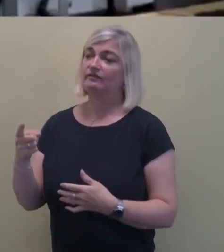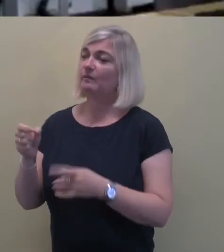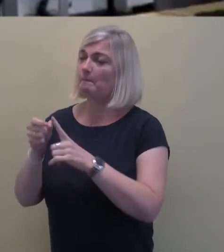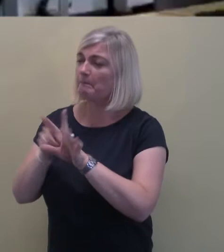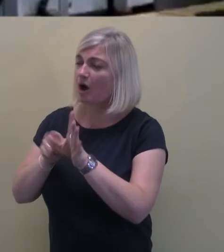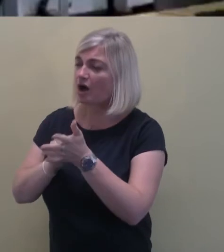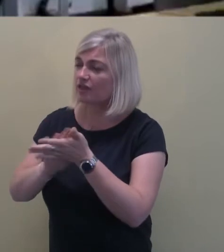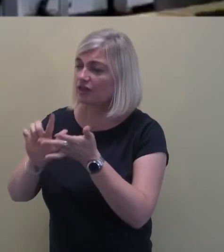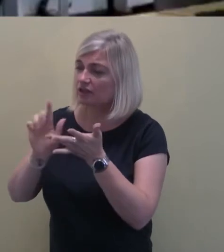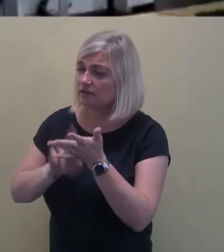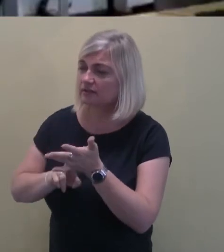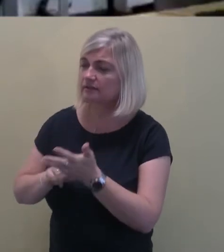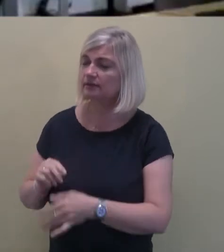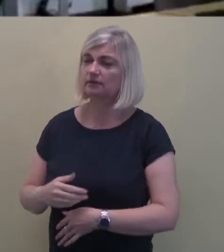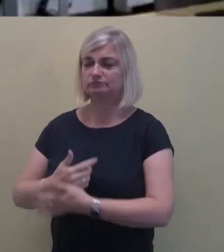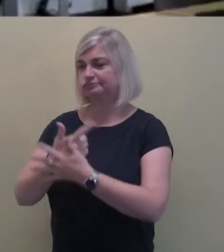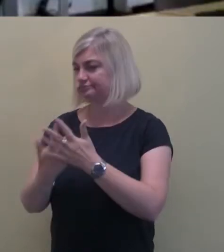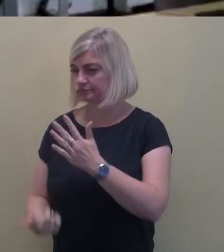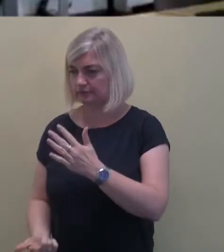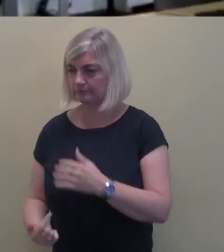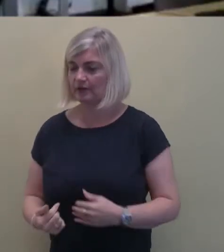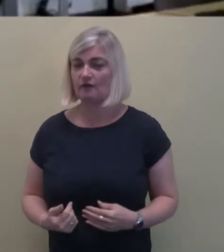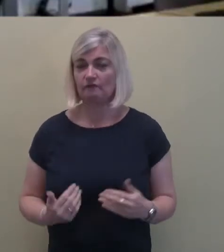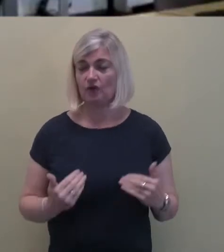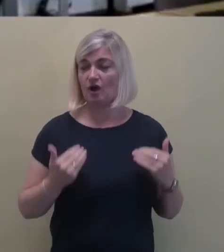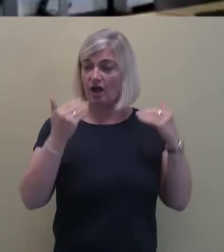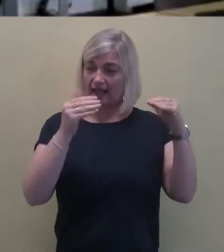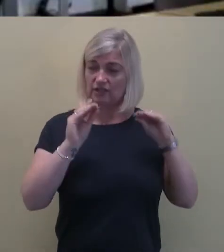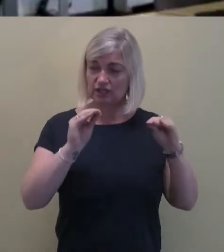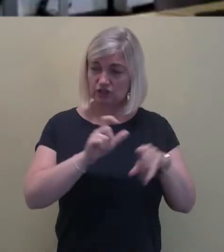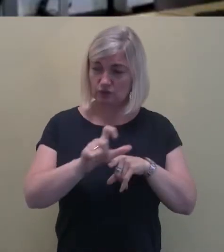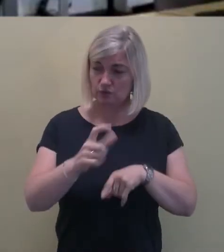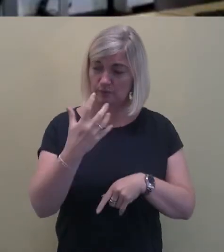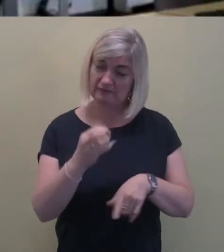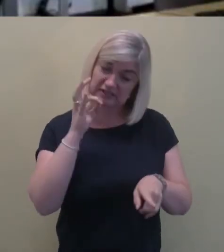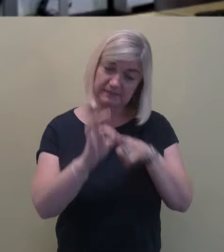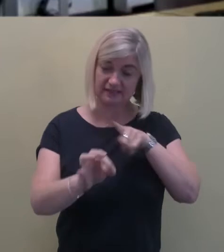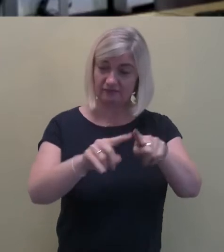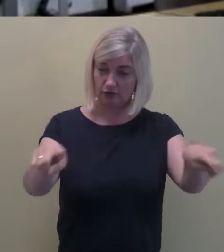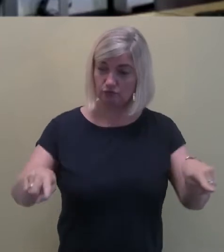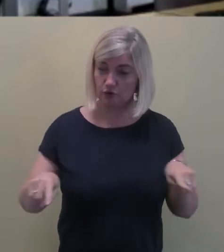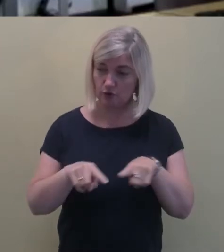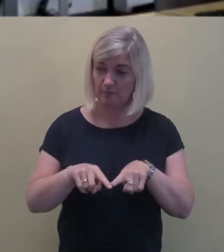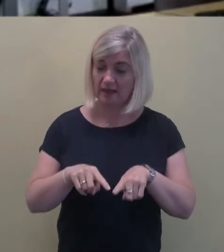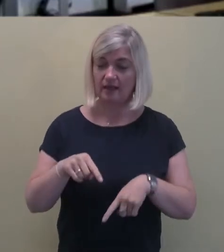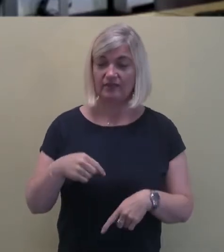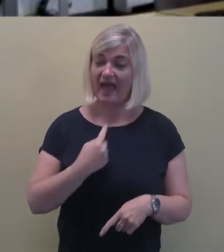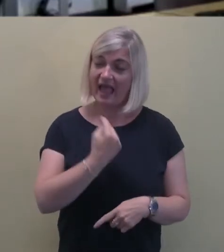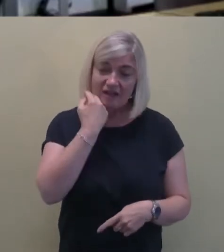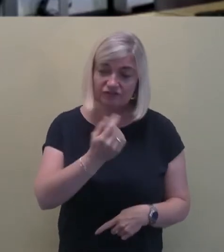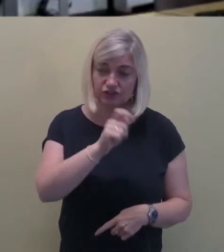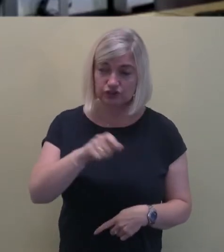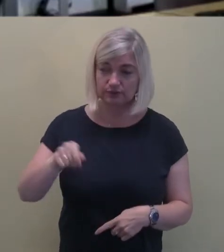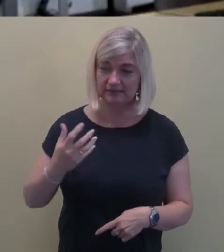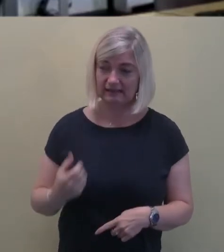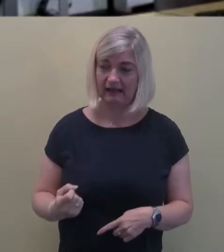That's fantastic. Some really great facilities, and you mentioned a couple of really great employers there we could be working with.